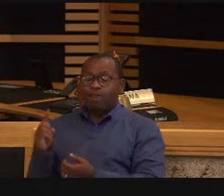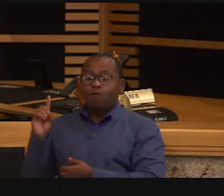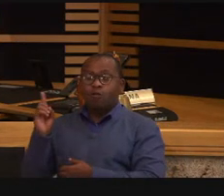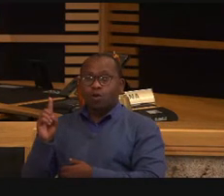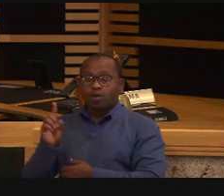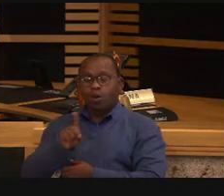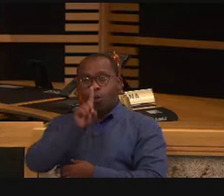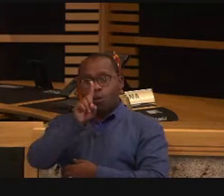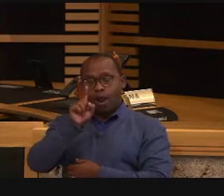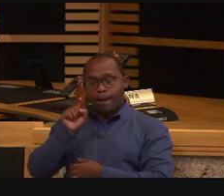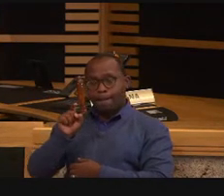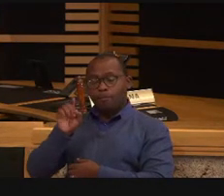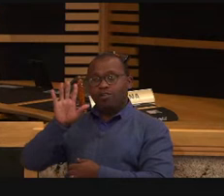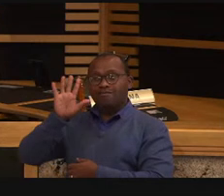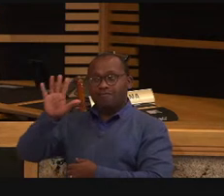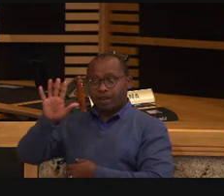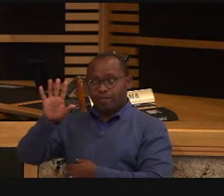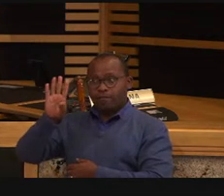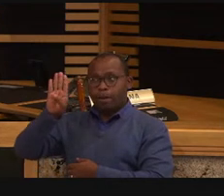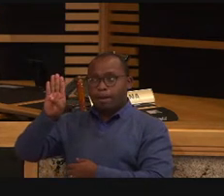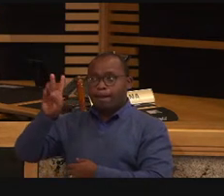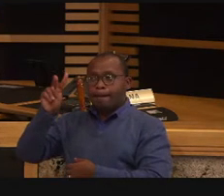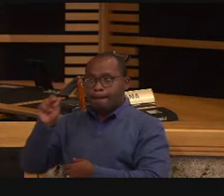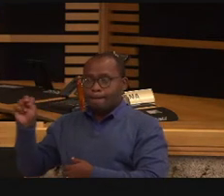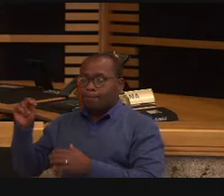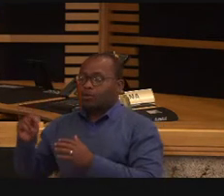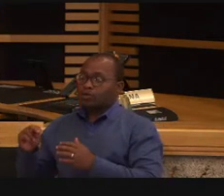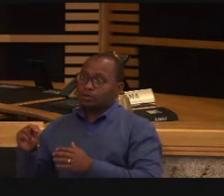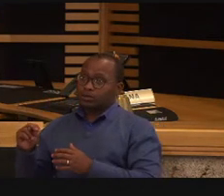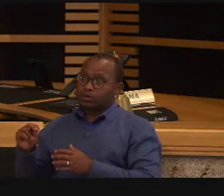1.5 billion, in fact,